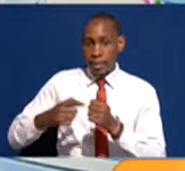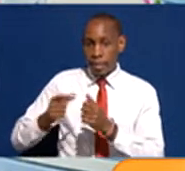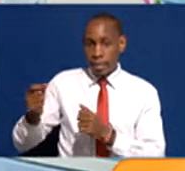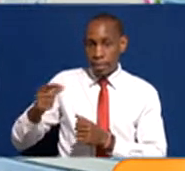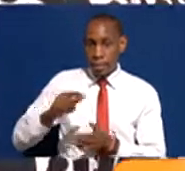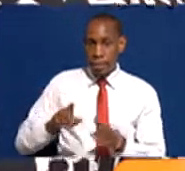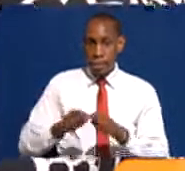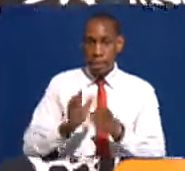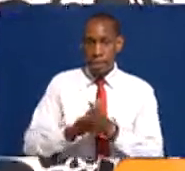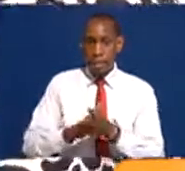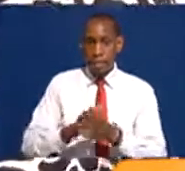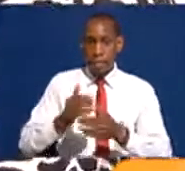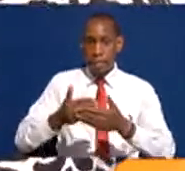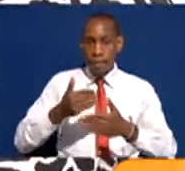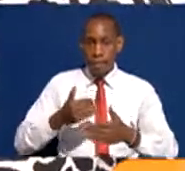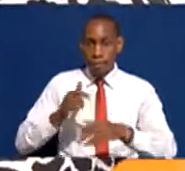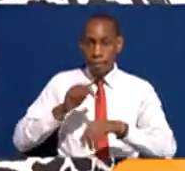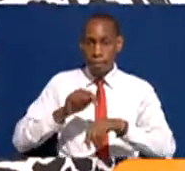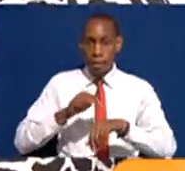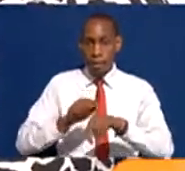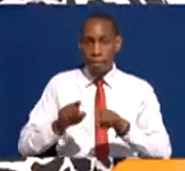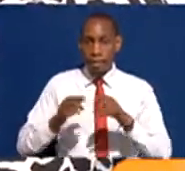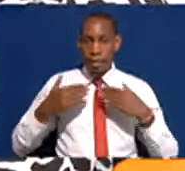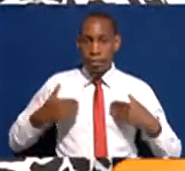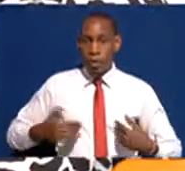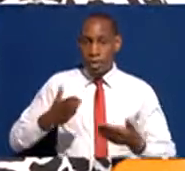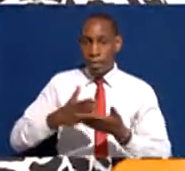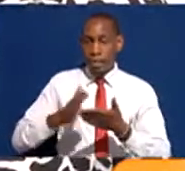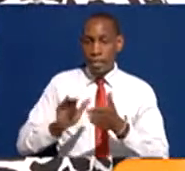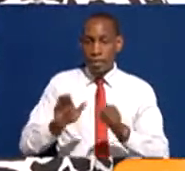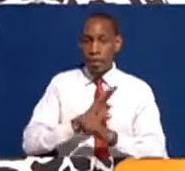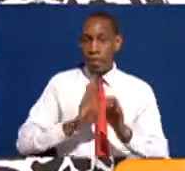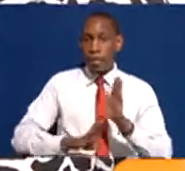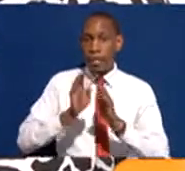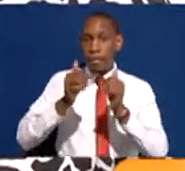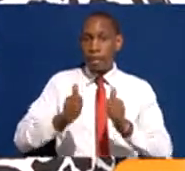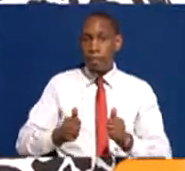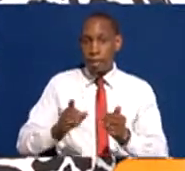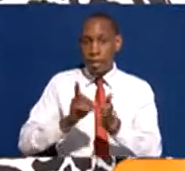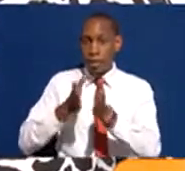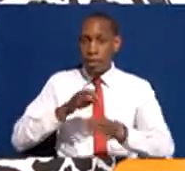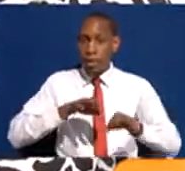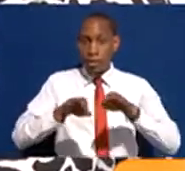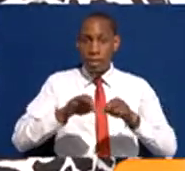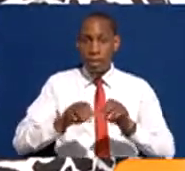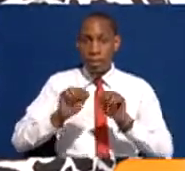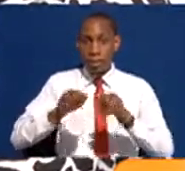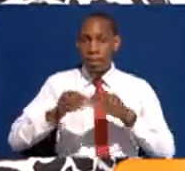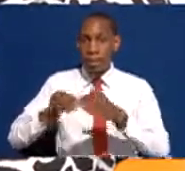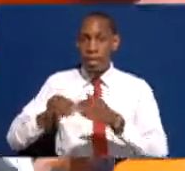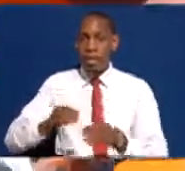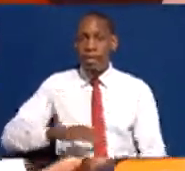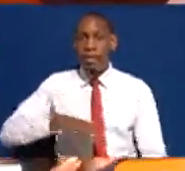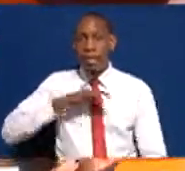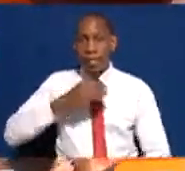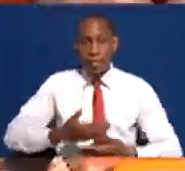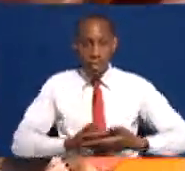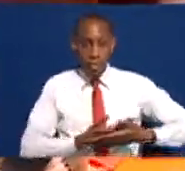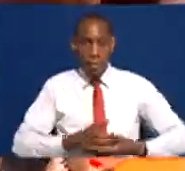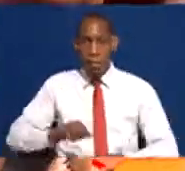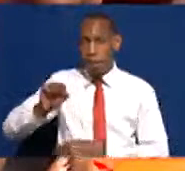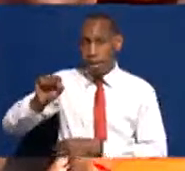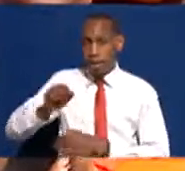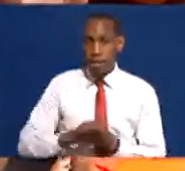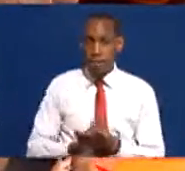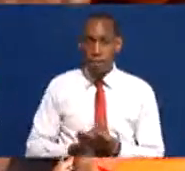was premature and the organs were not fully formed. This, medics say, might have led to the deaths of the quintuplets. Na yote